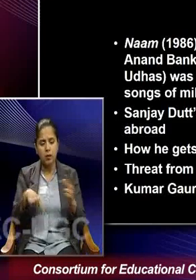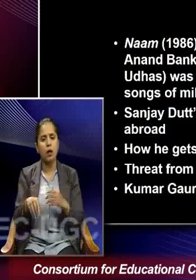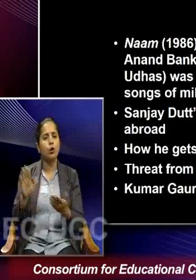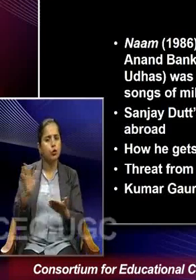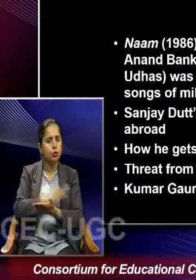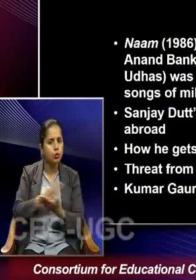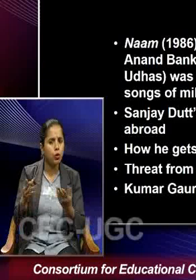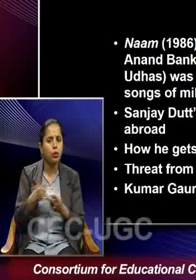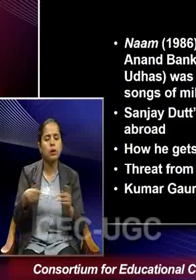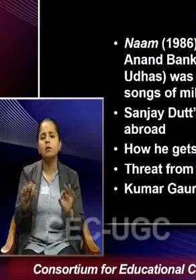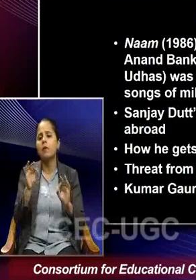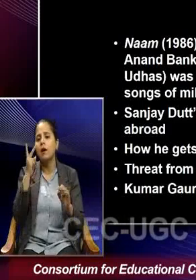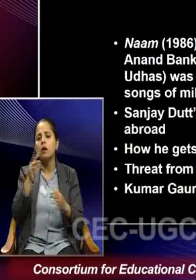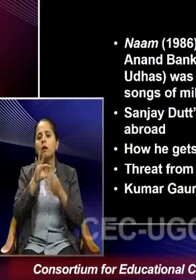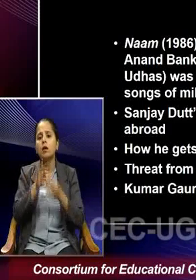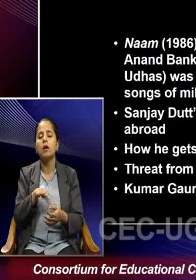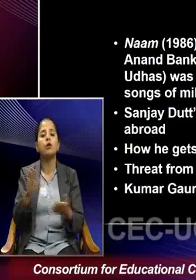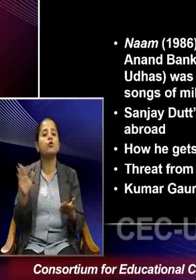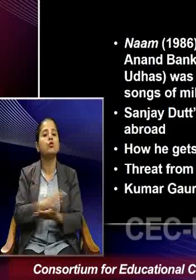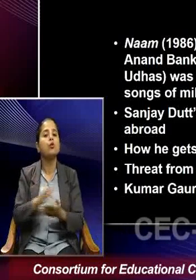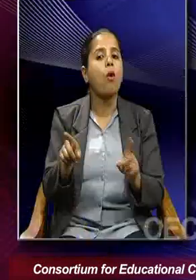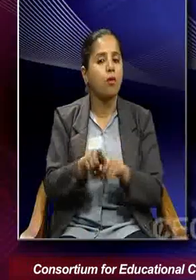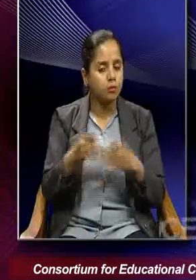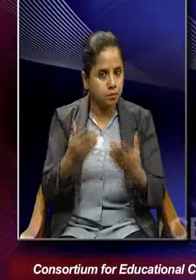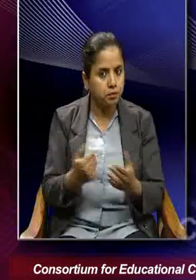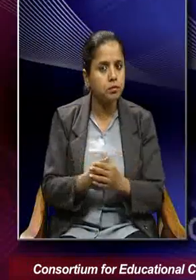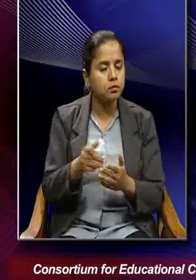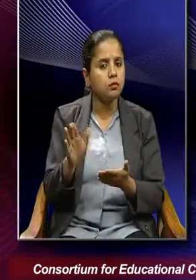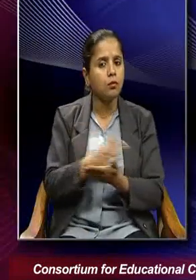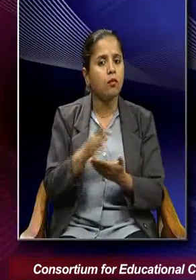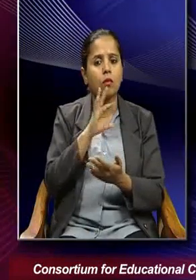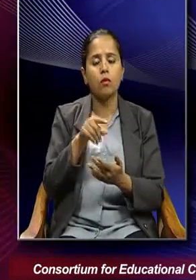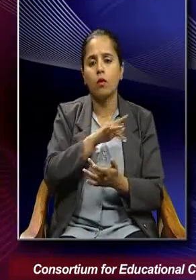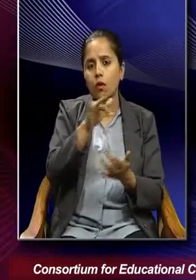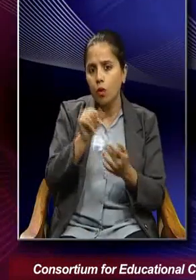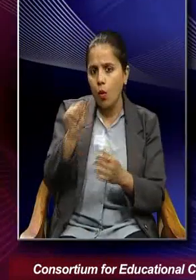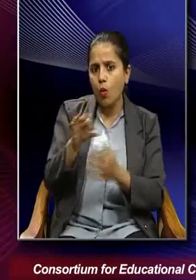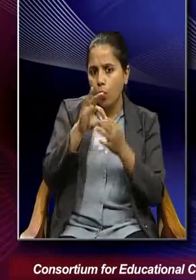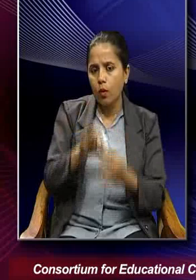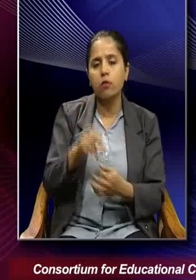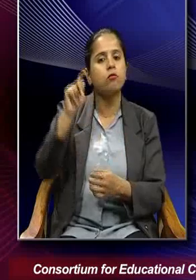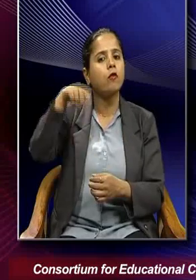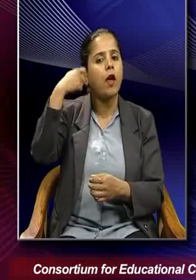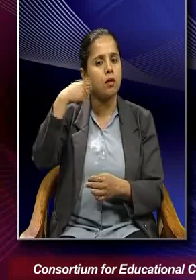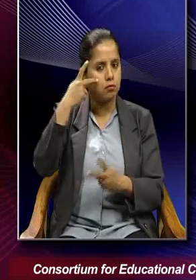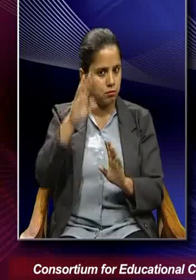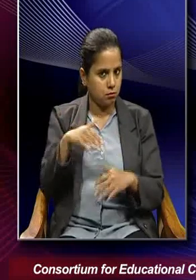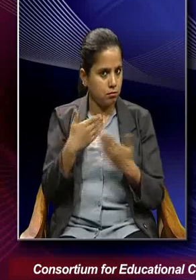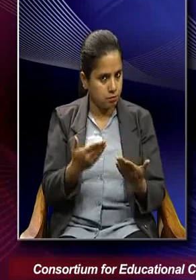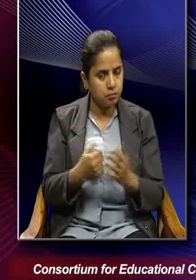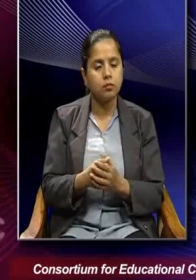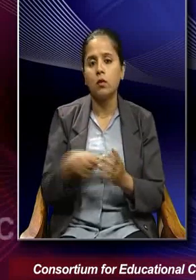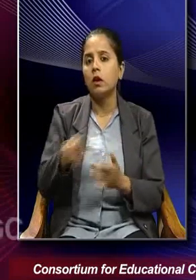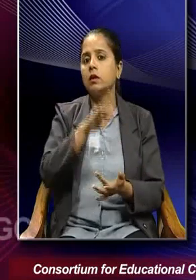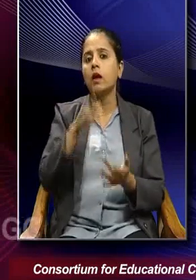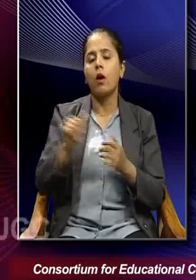songs, especially this particular song, was central to the film, because the